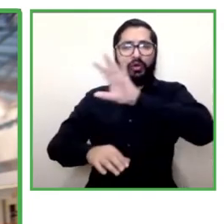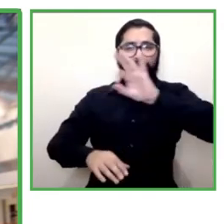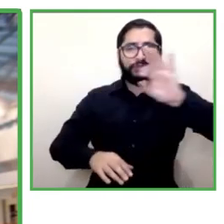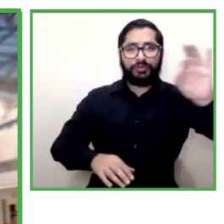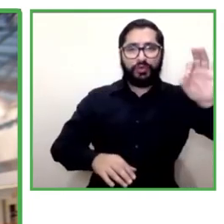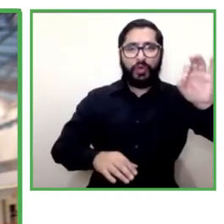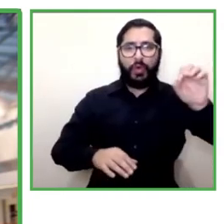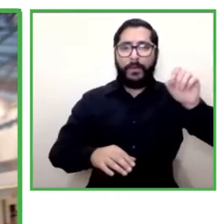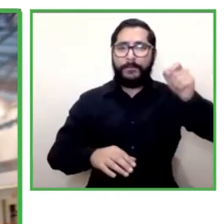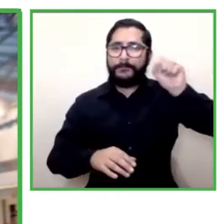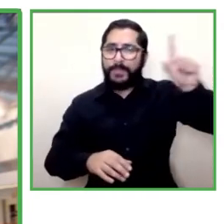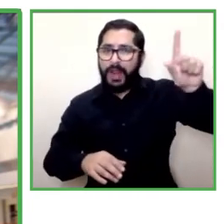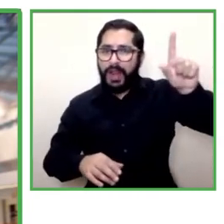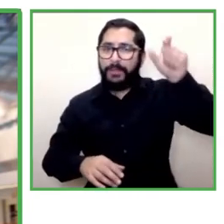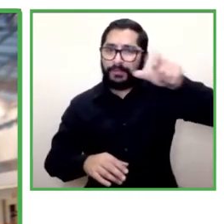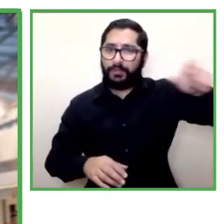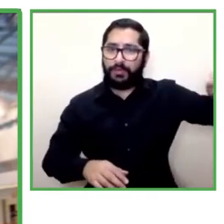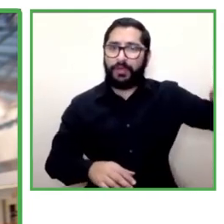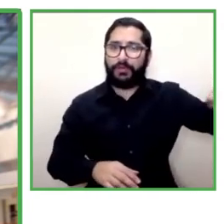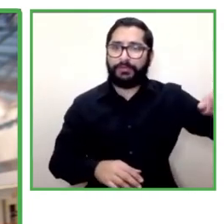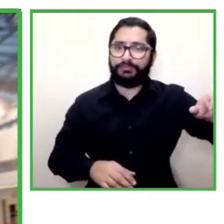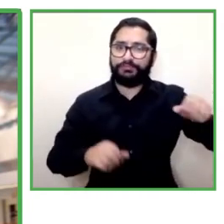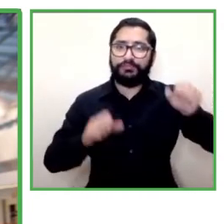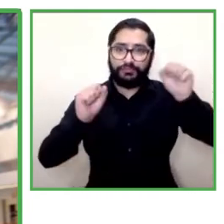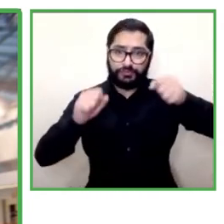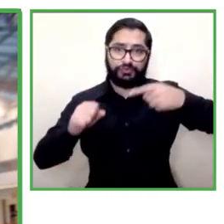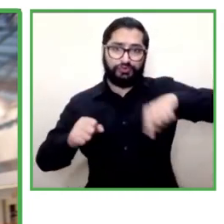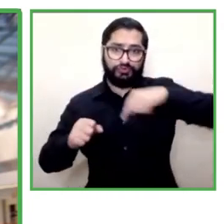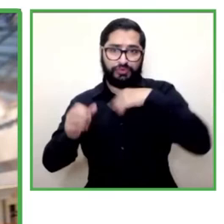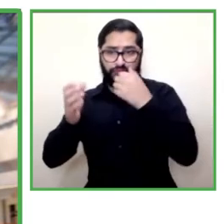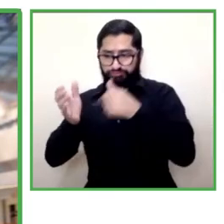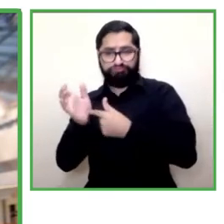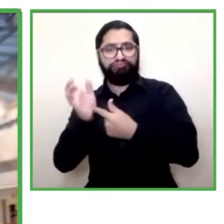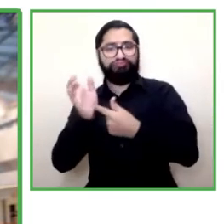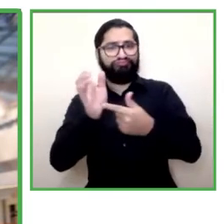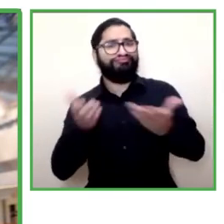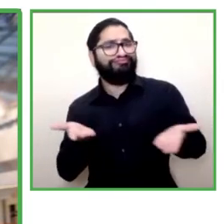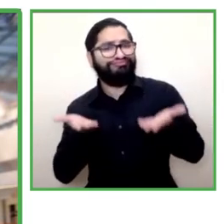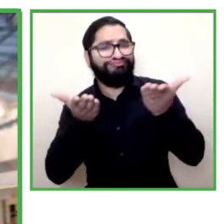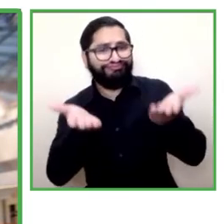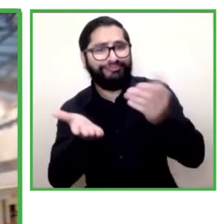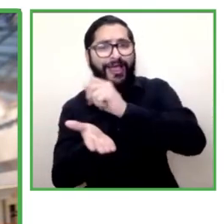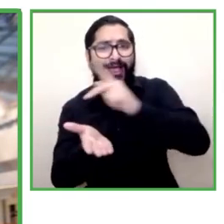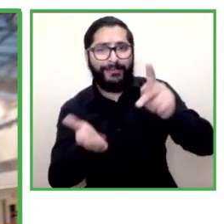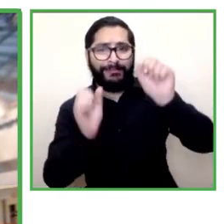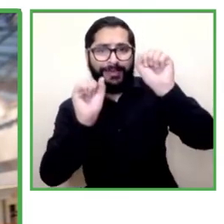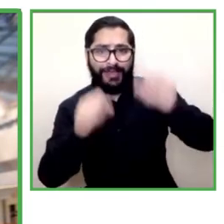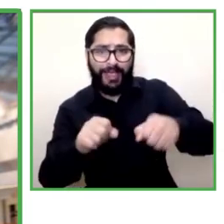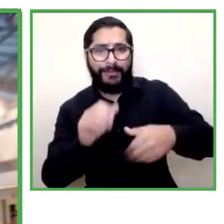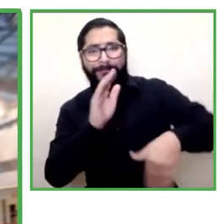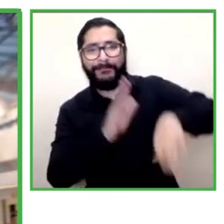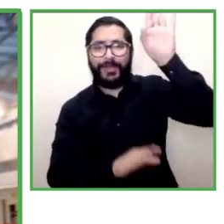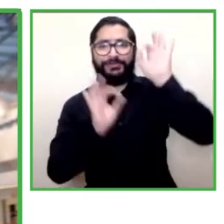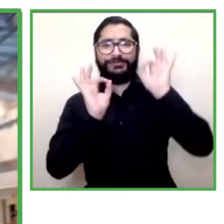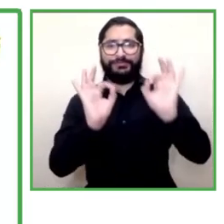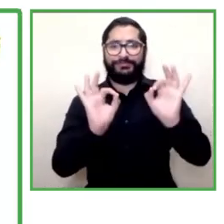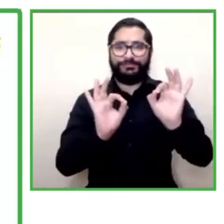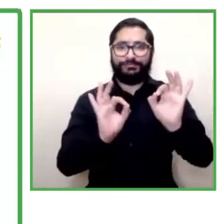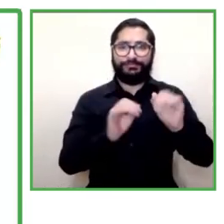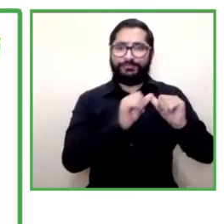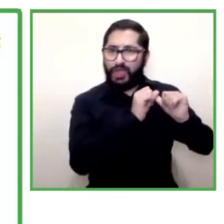the world with one of the largest number of accessible venues. We are continuously improving our solutions with the needs of the visually impaired